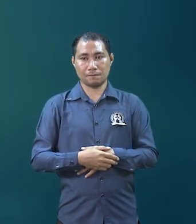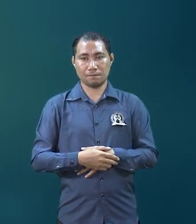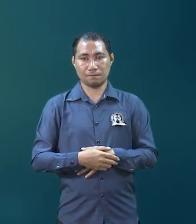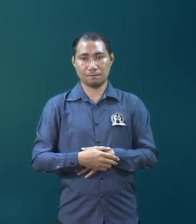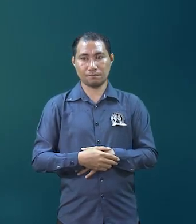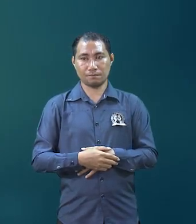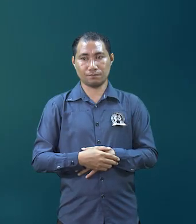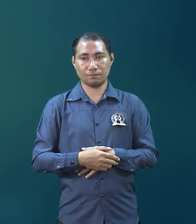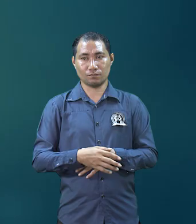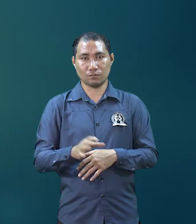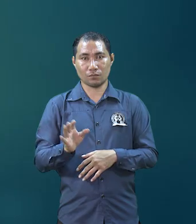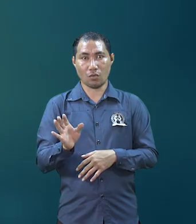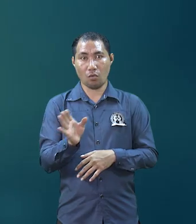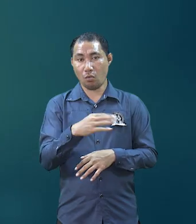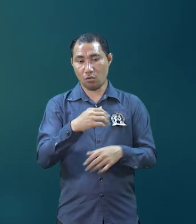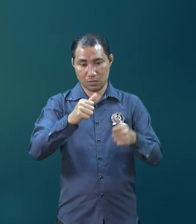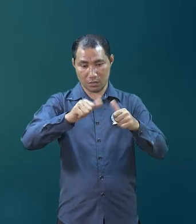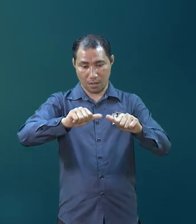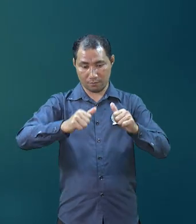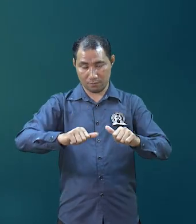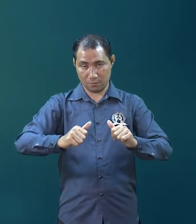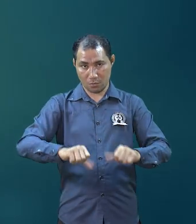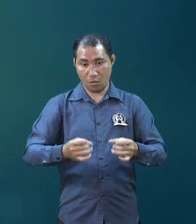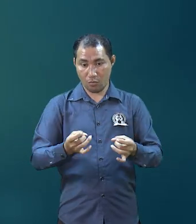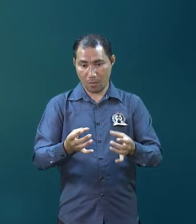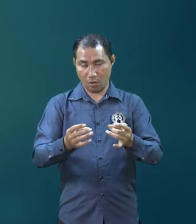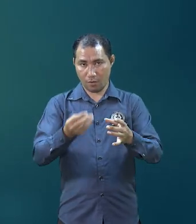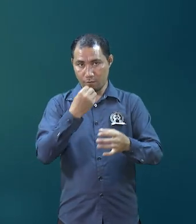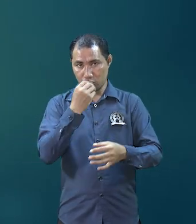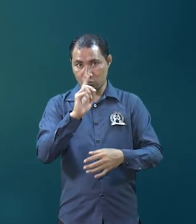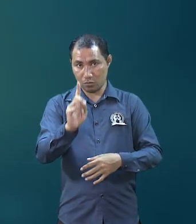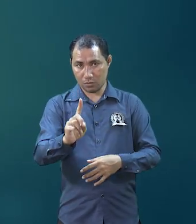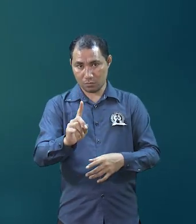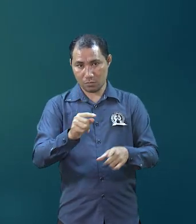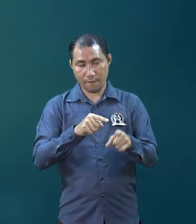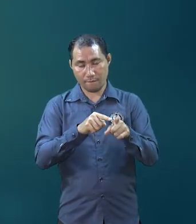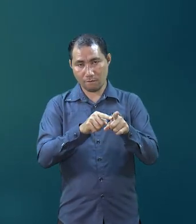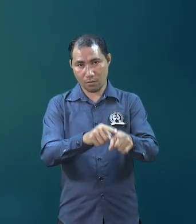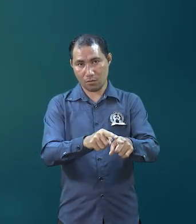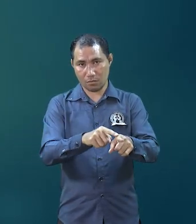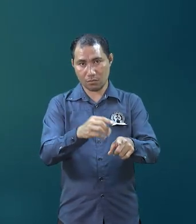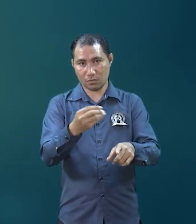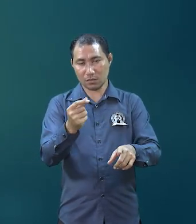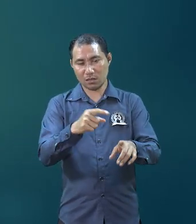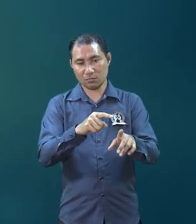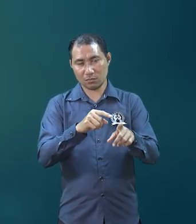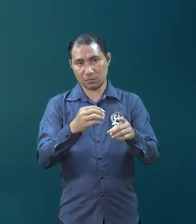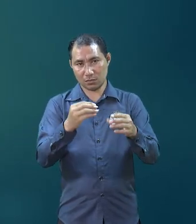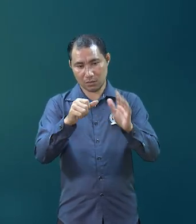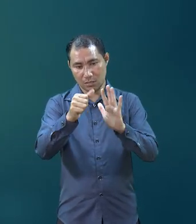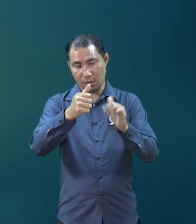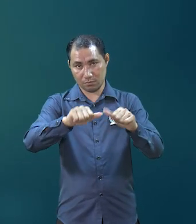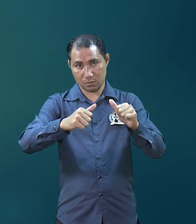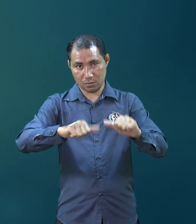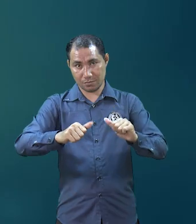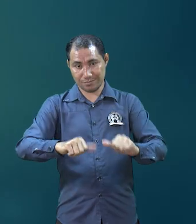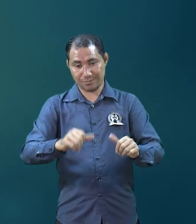In every step of food preparation, we all have to follow some steps to keep food